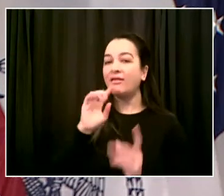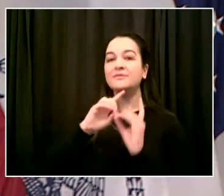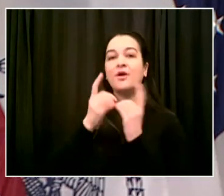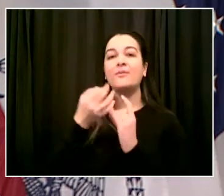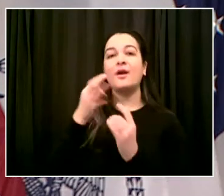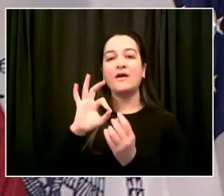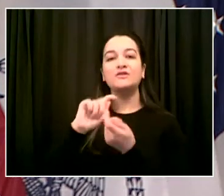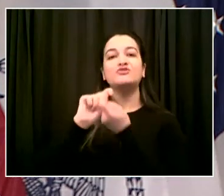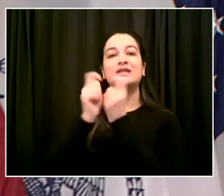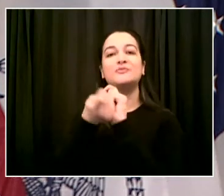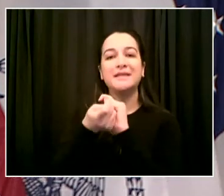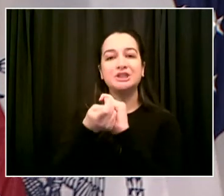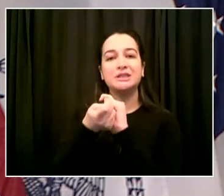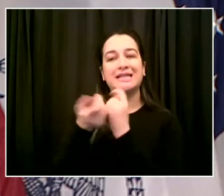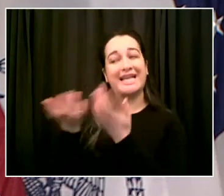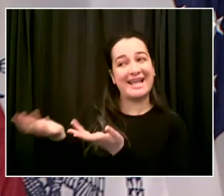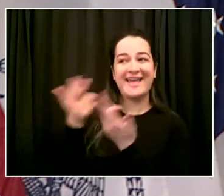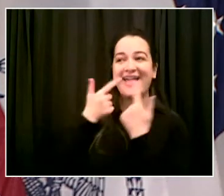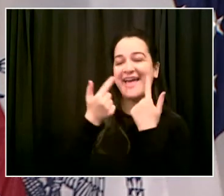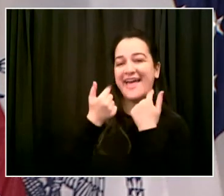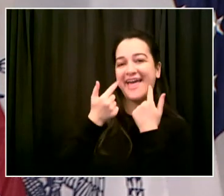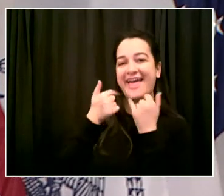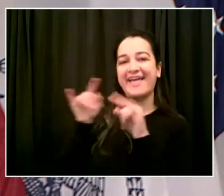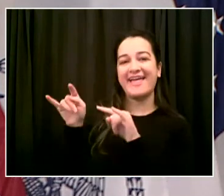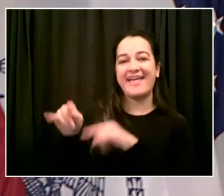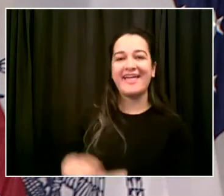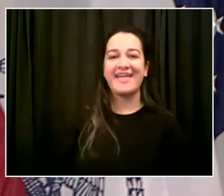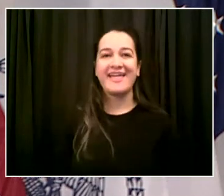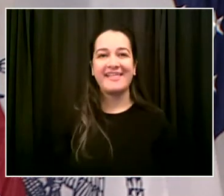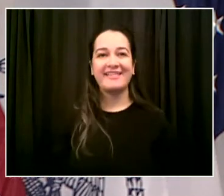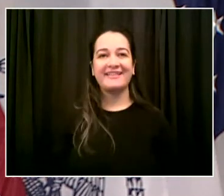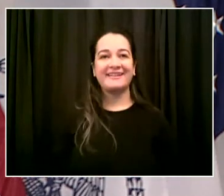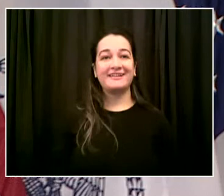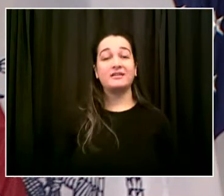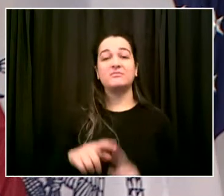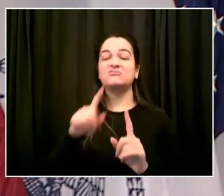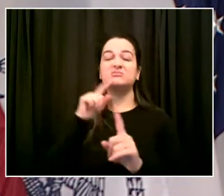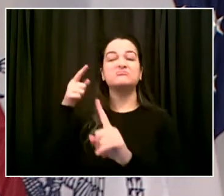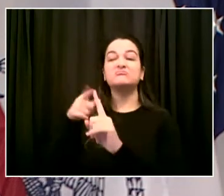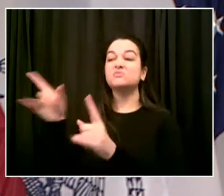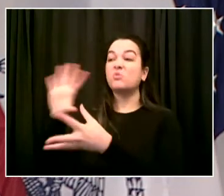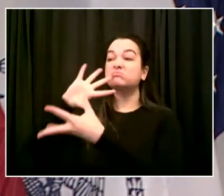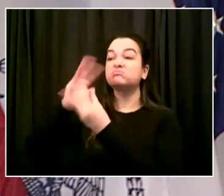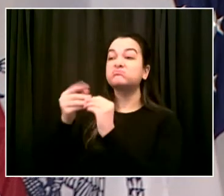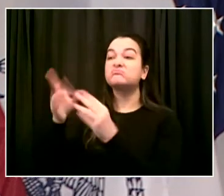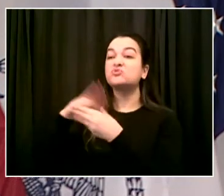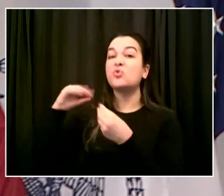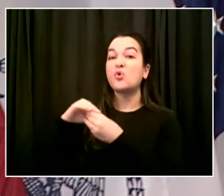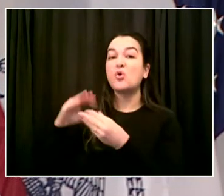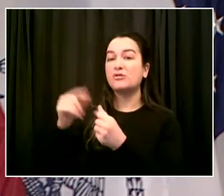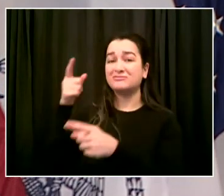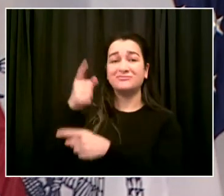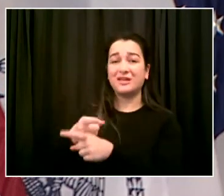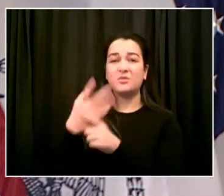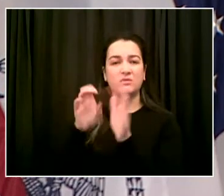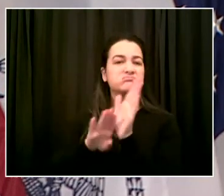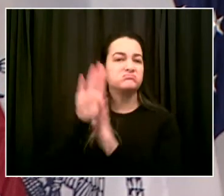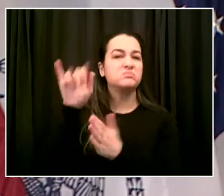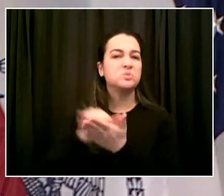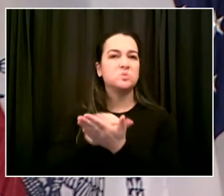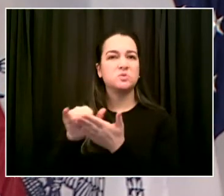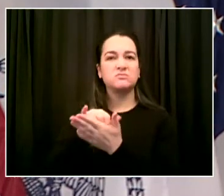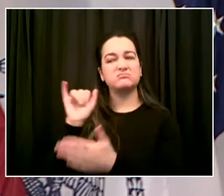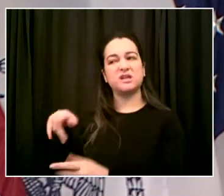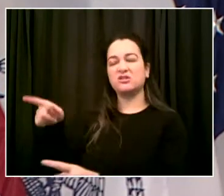because DOT is going to be doing amazing things in the year 2021. And we have extraordinary talent at the DOT. And someone I've